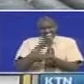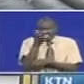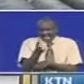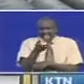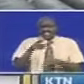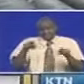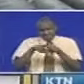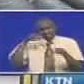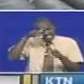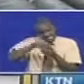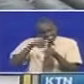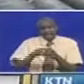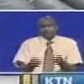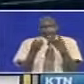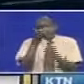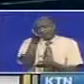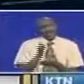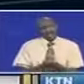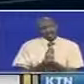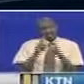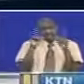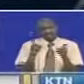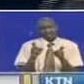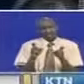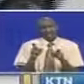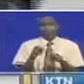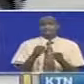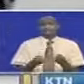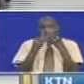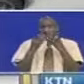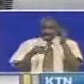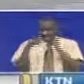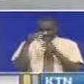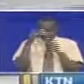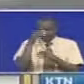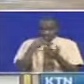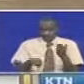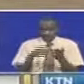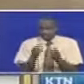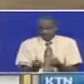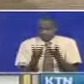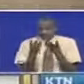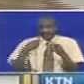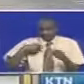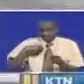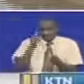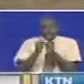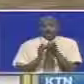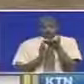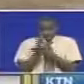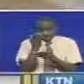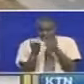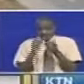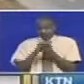still laden with all those explosives? Bomb experts tell KTN that the explosives, designed to be detonated